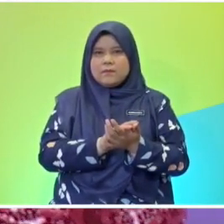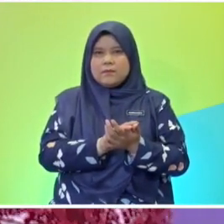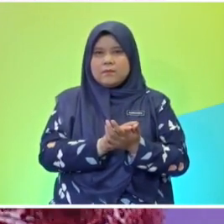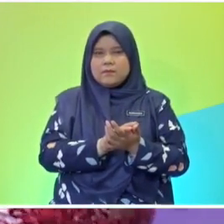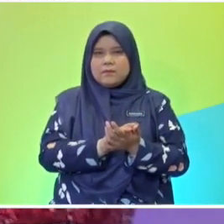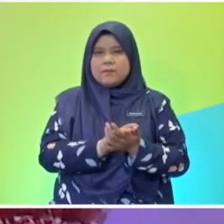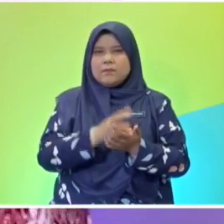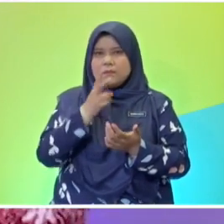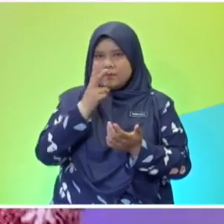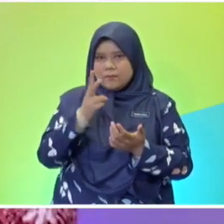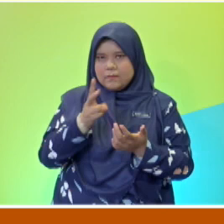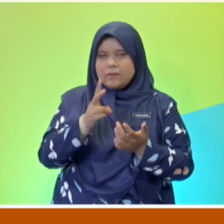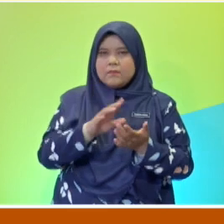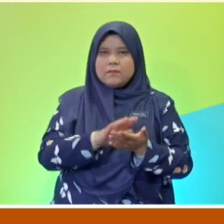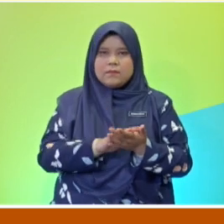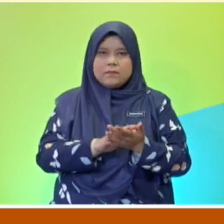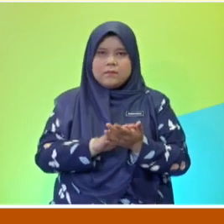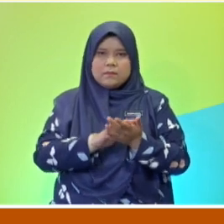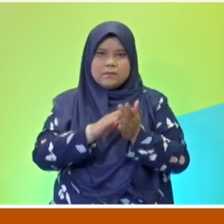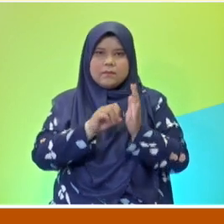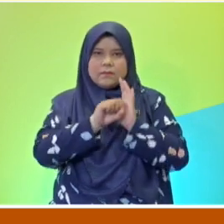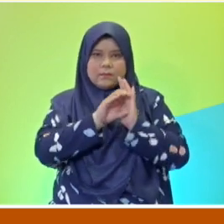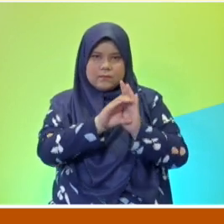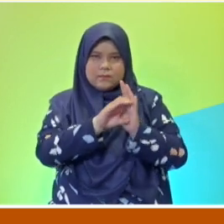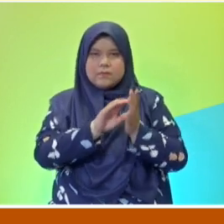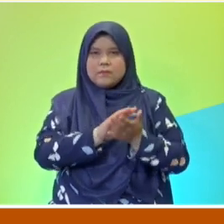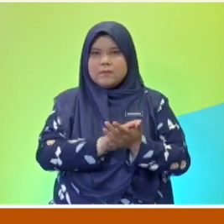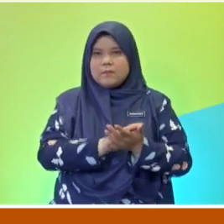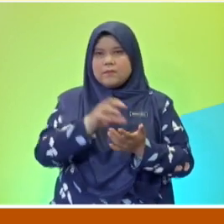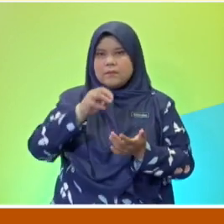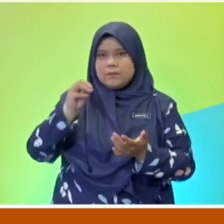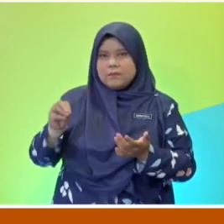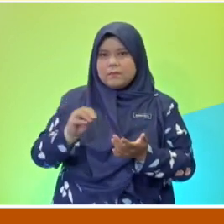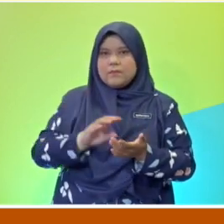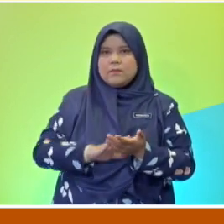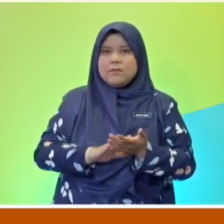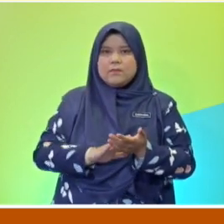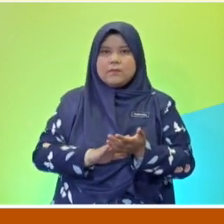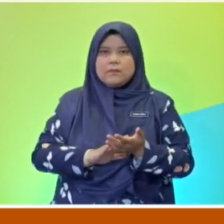Okay, here are the sample question for part 2. The students are going to be